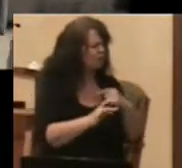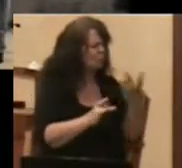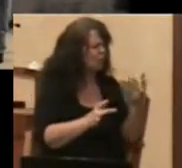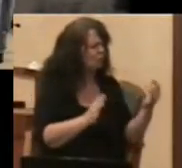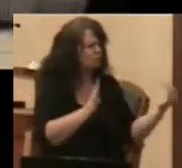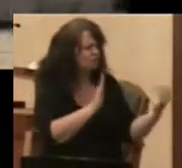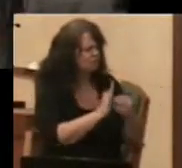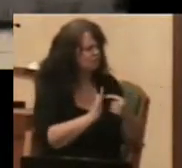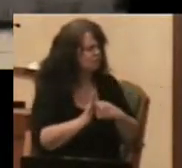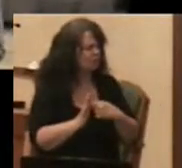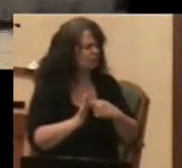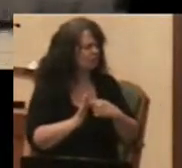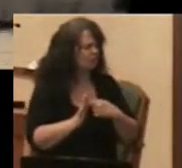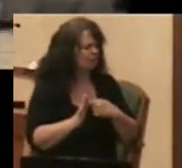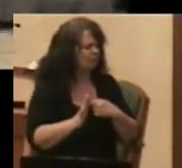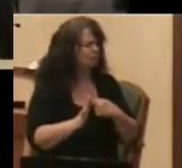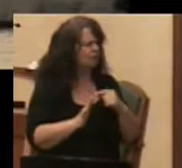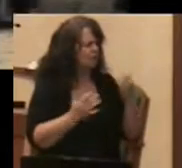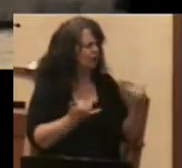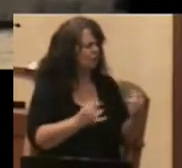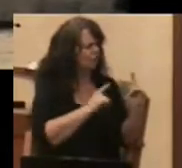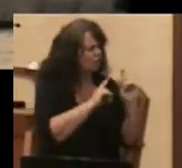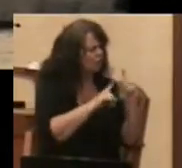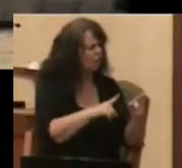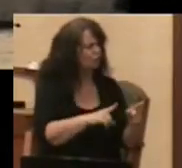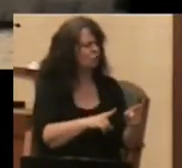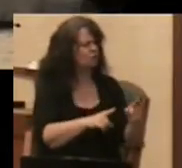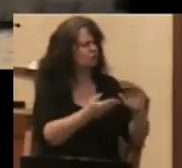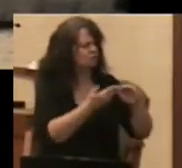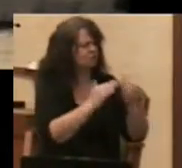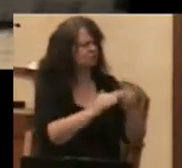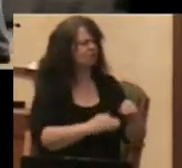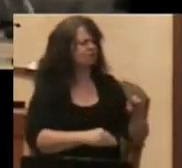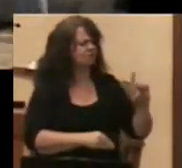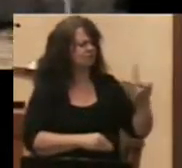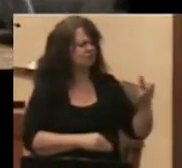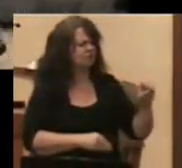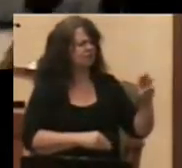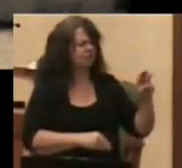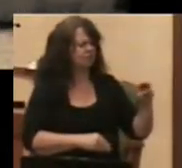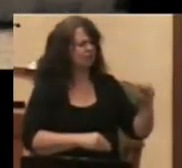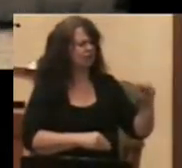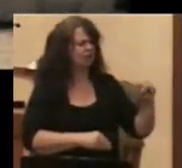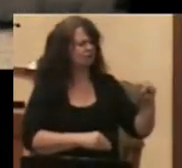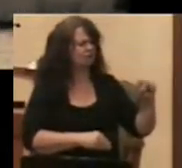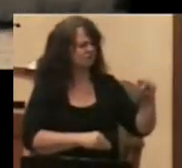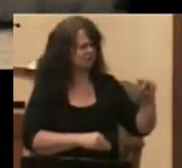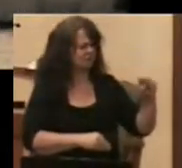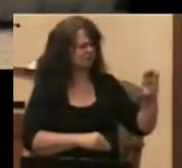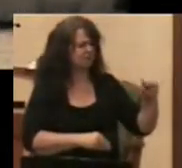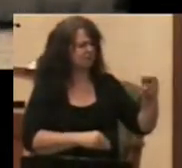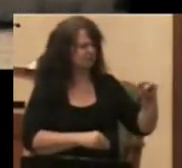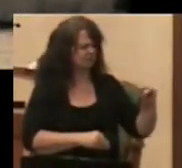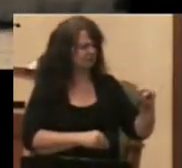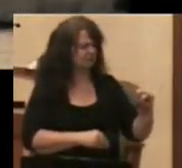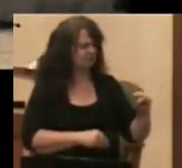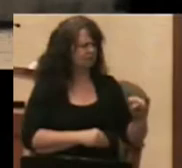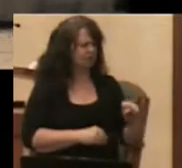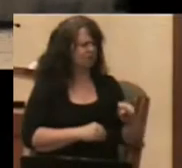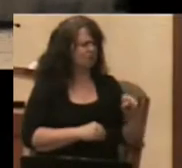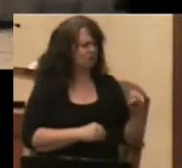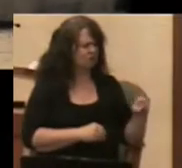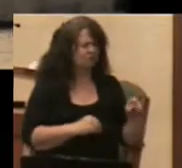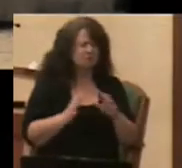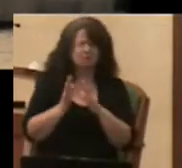commanded Saul to get up and go to the city of Damascus. Saul got up, but when he opened his eyes, he couldn't